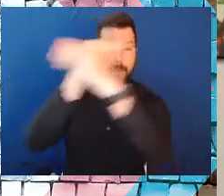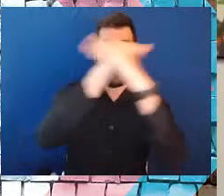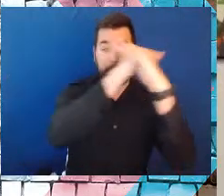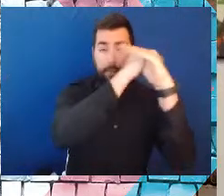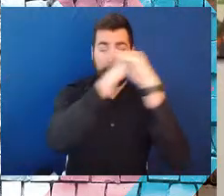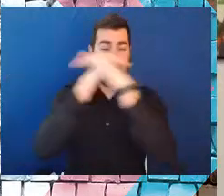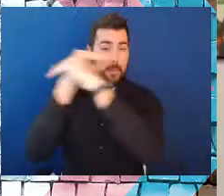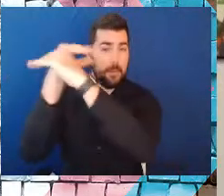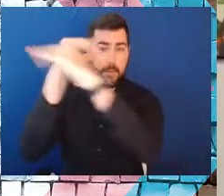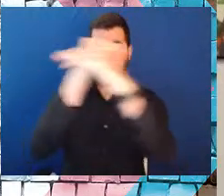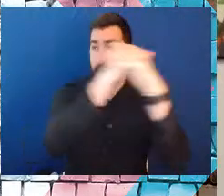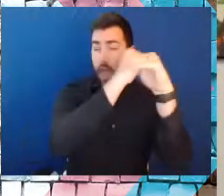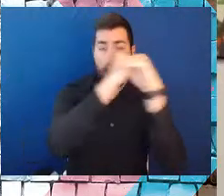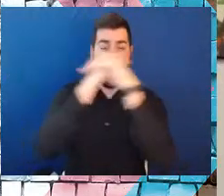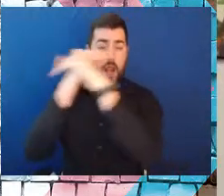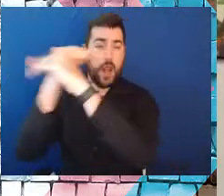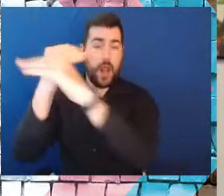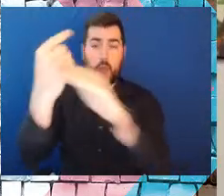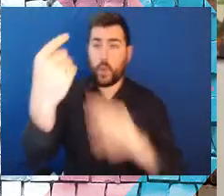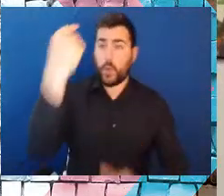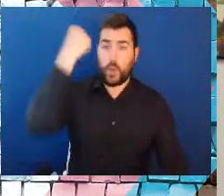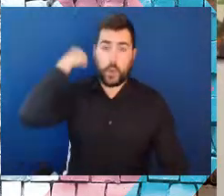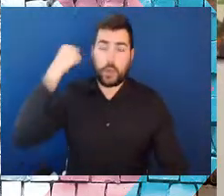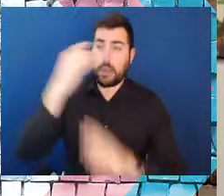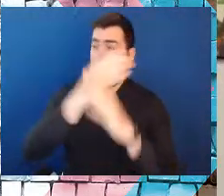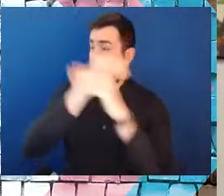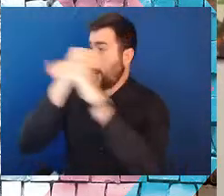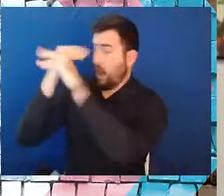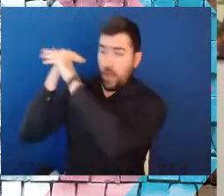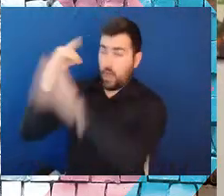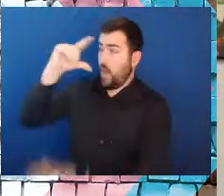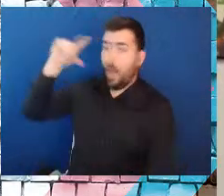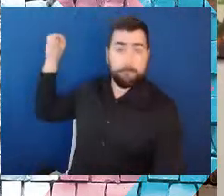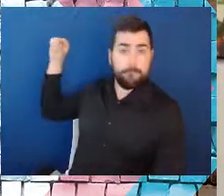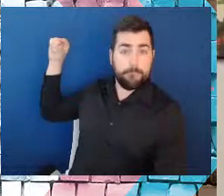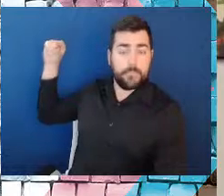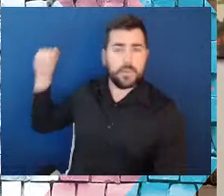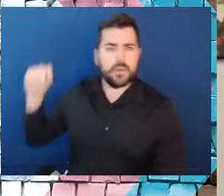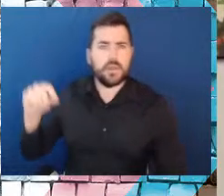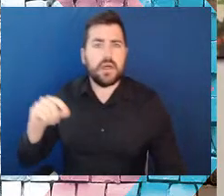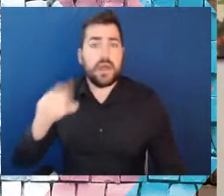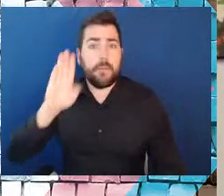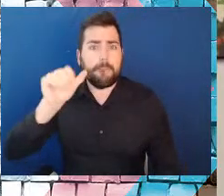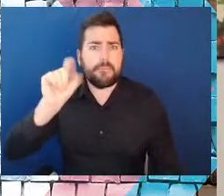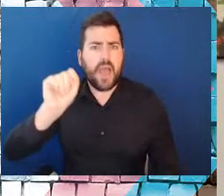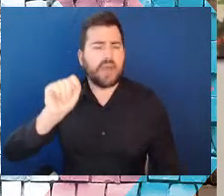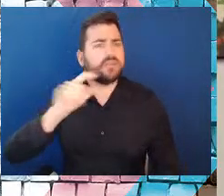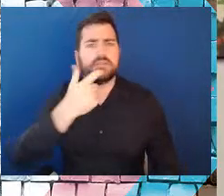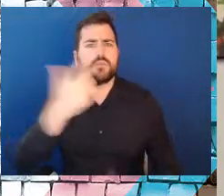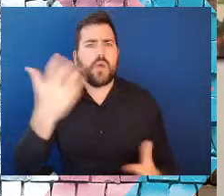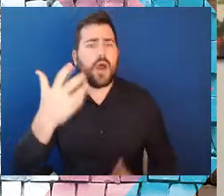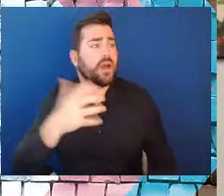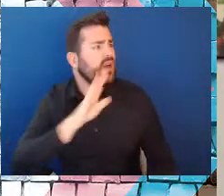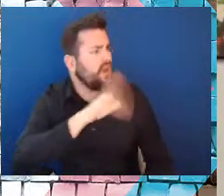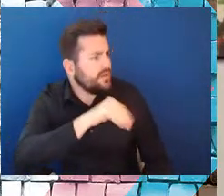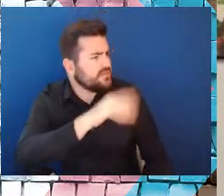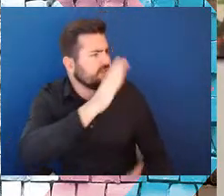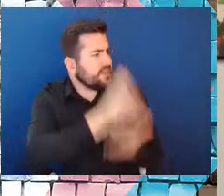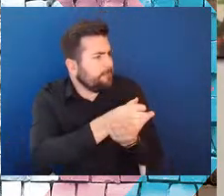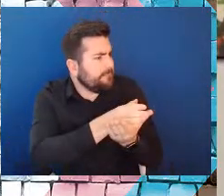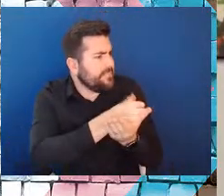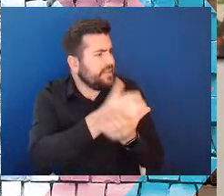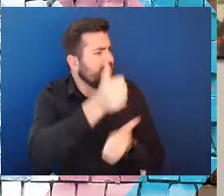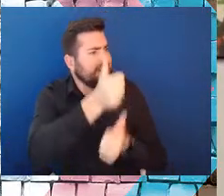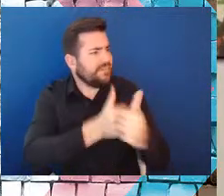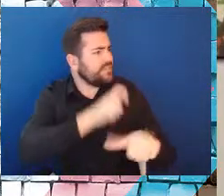out of the cave roof and came right before Fringezilla and said, Fringezilla, please stop! Every time you introduce